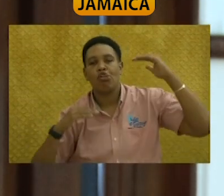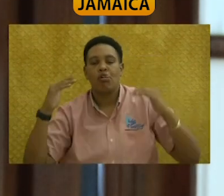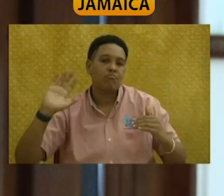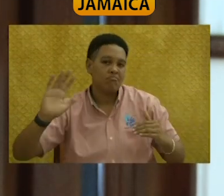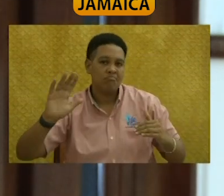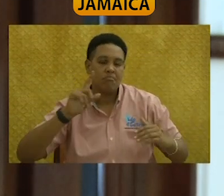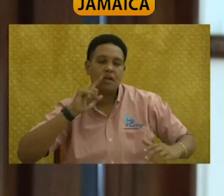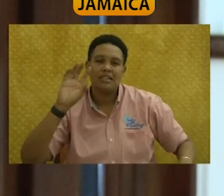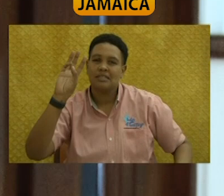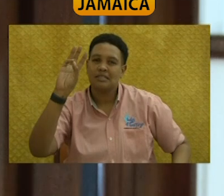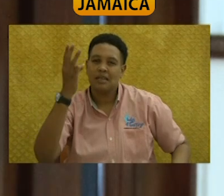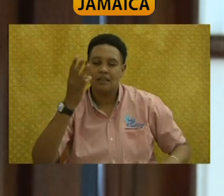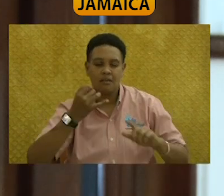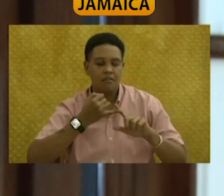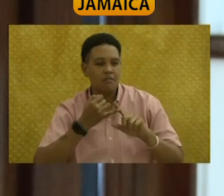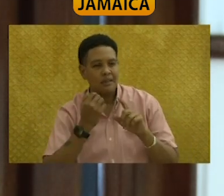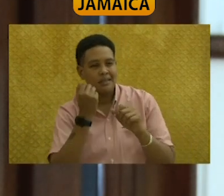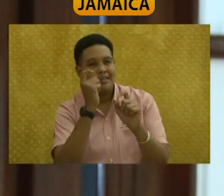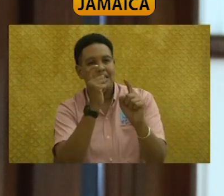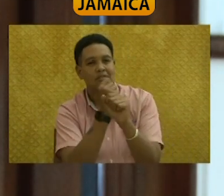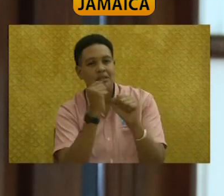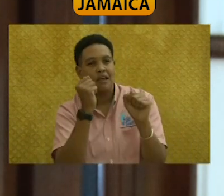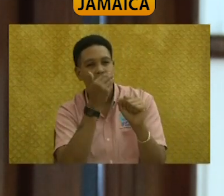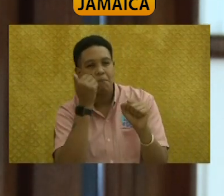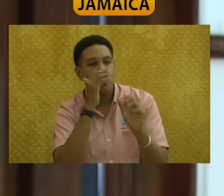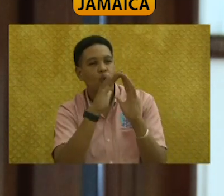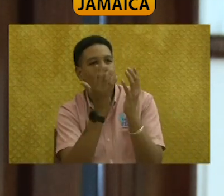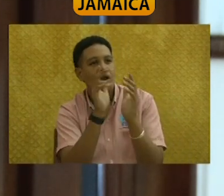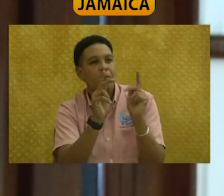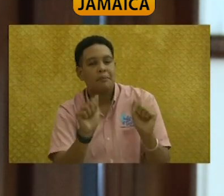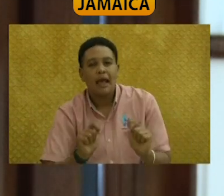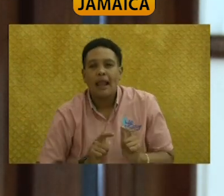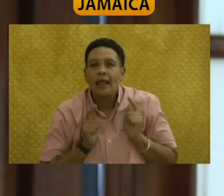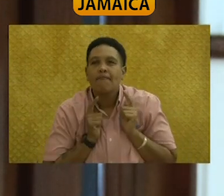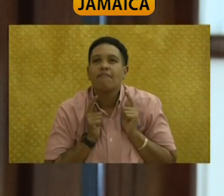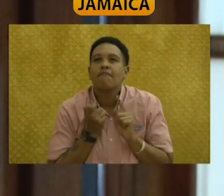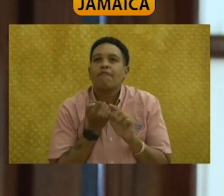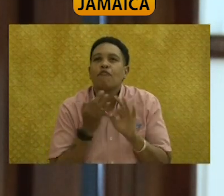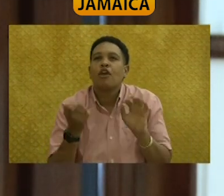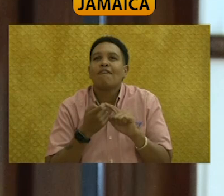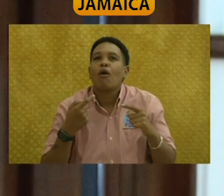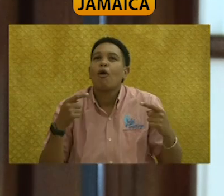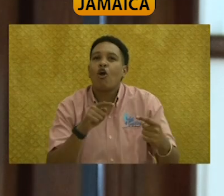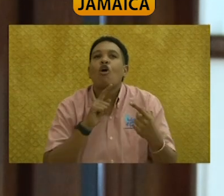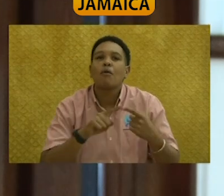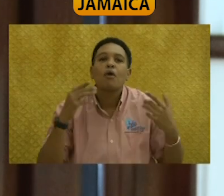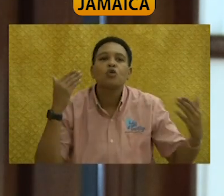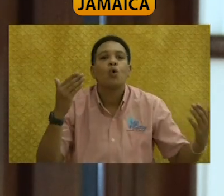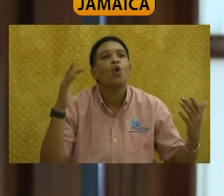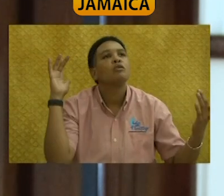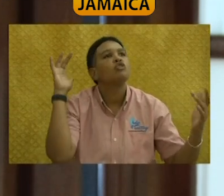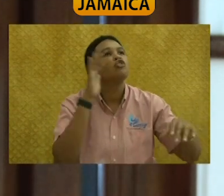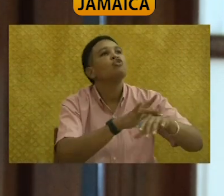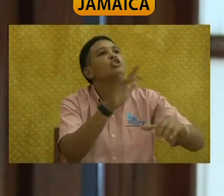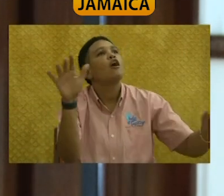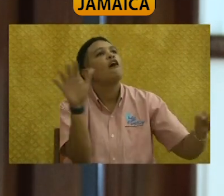a safer, better world where people can live free from harm and to grow to reach their full